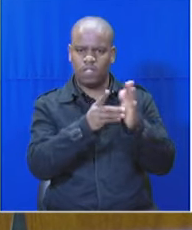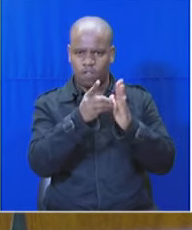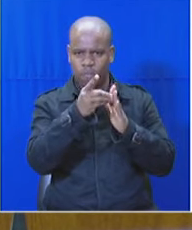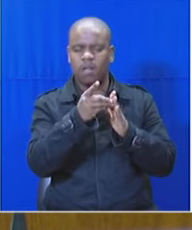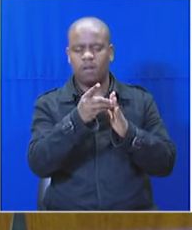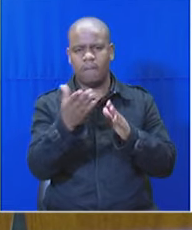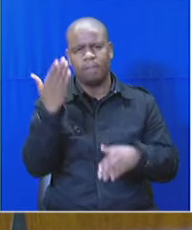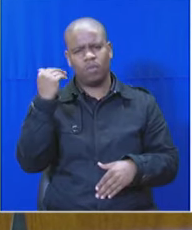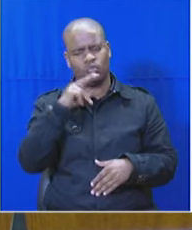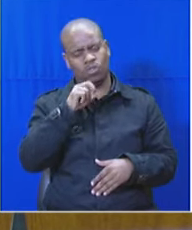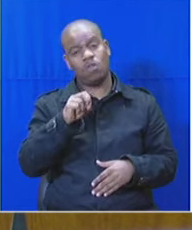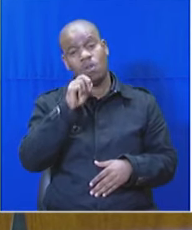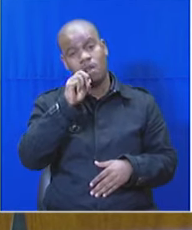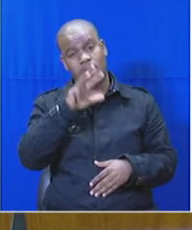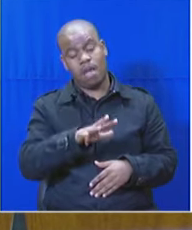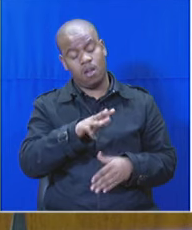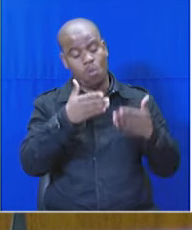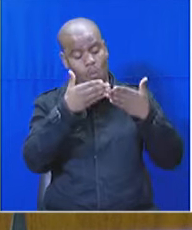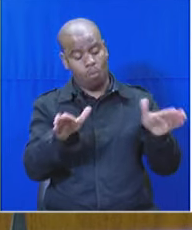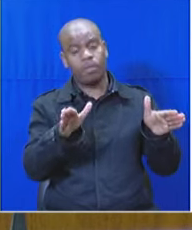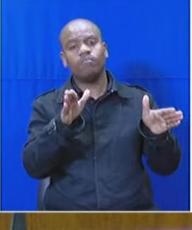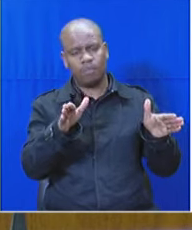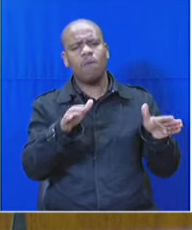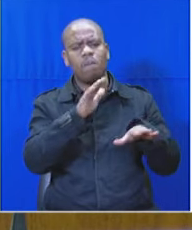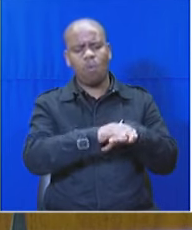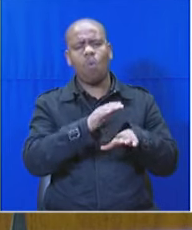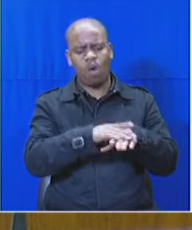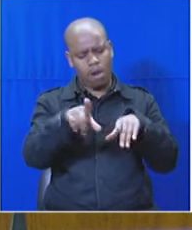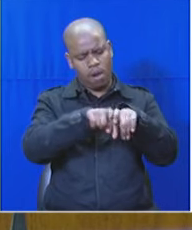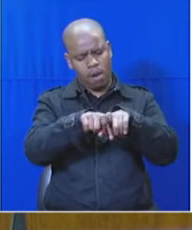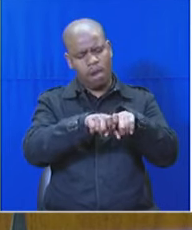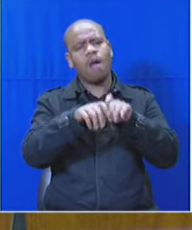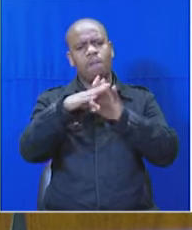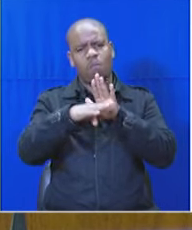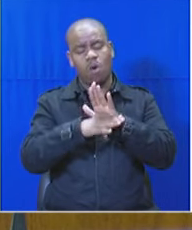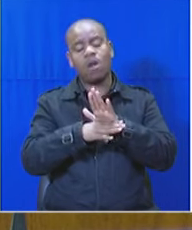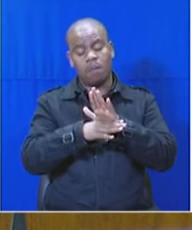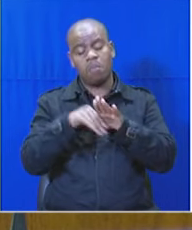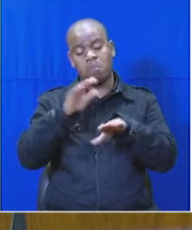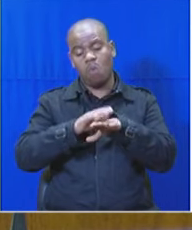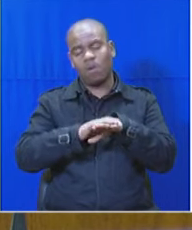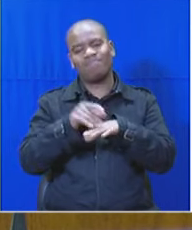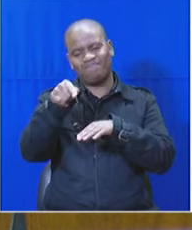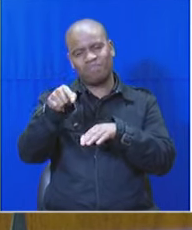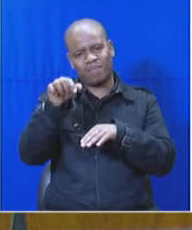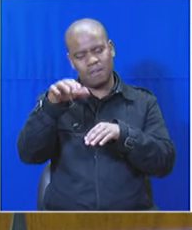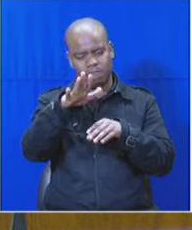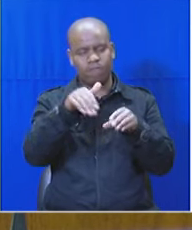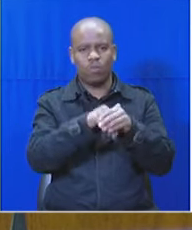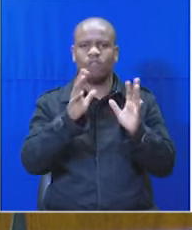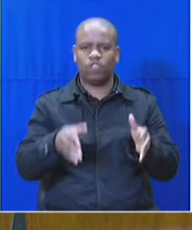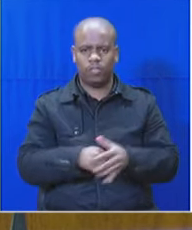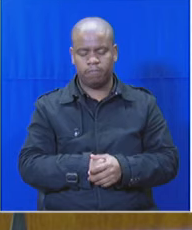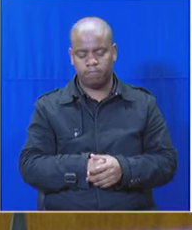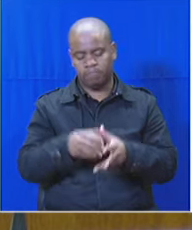in 2009, our flagship project has been the Comprehensive Rural Development Program. The sole objectives of